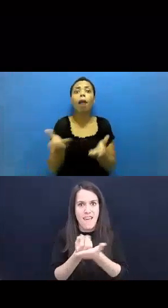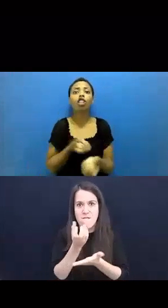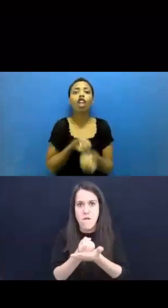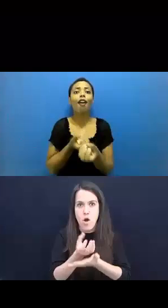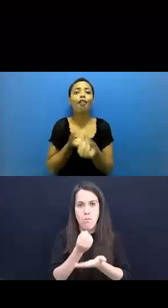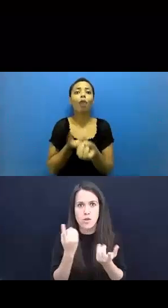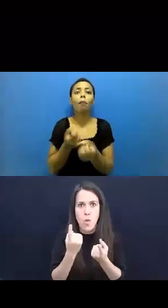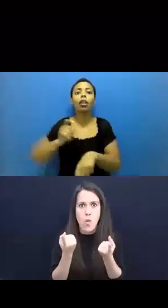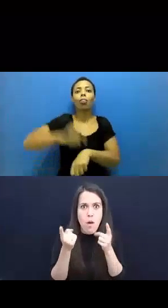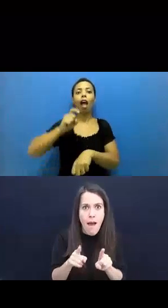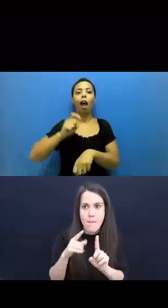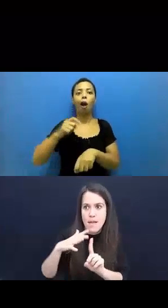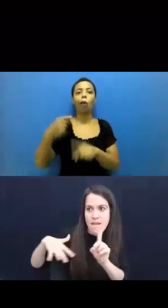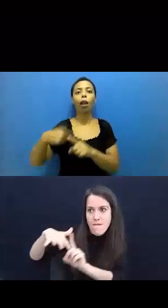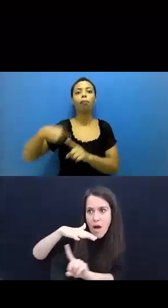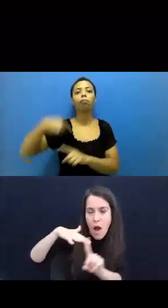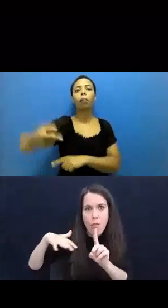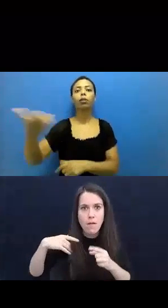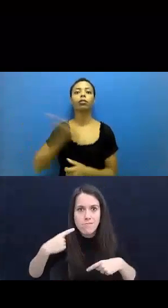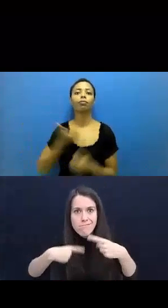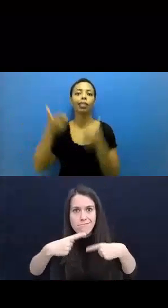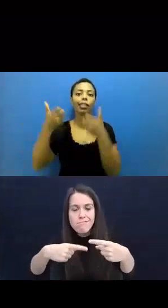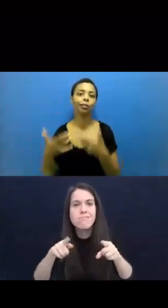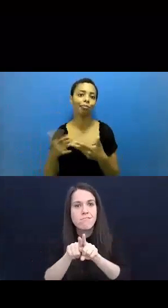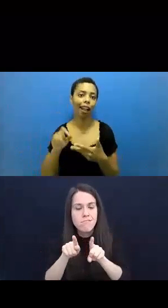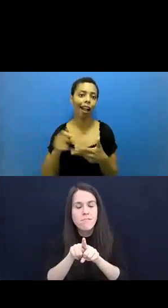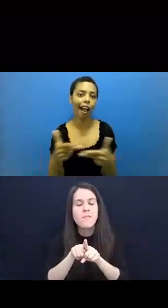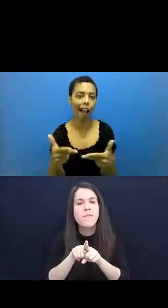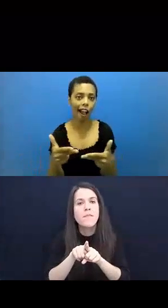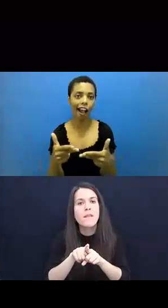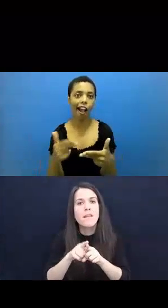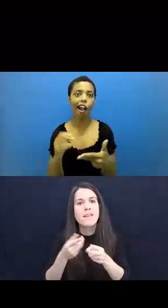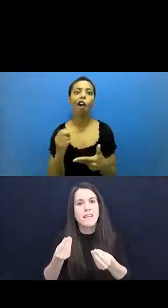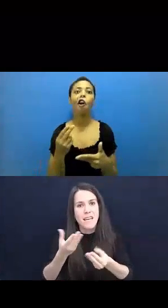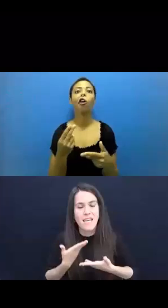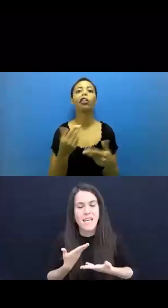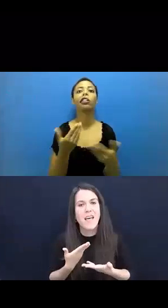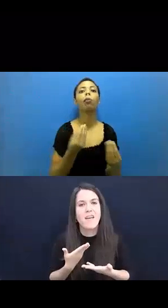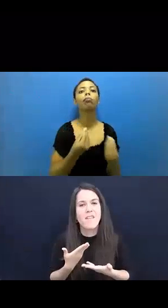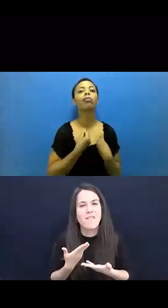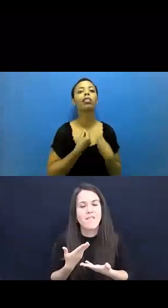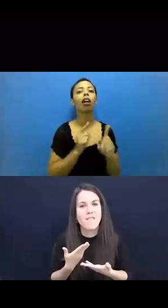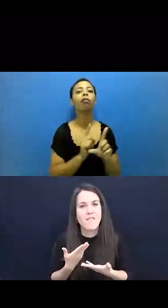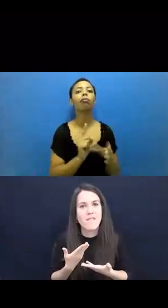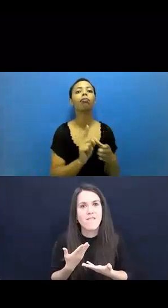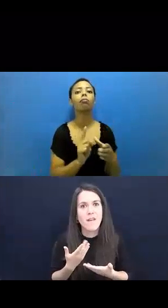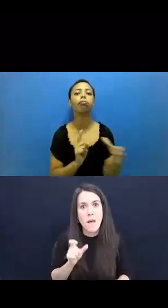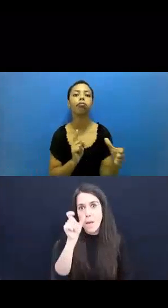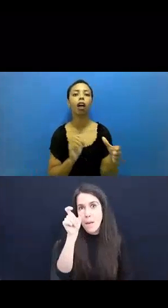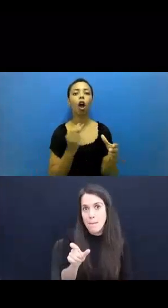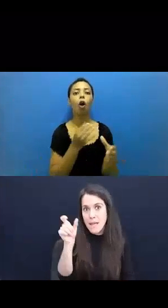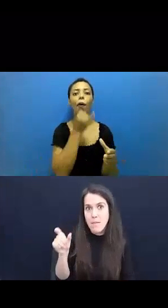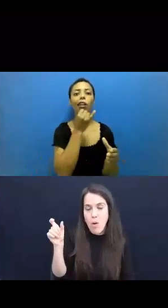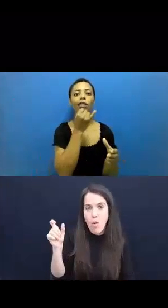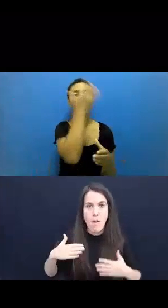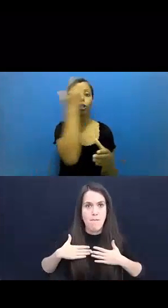on in the environment, and it also gives me people's body language, because